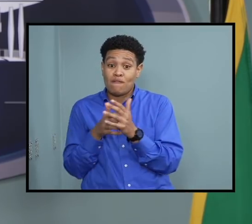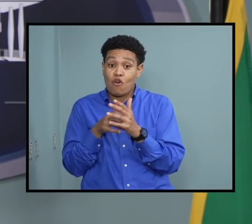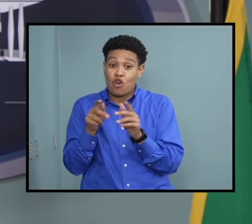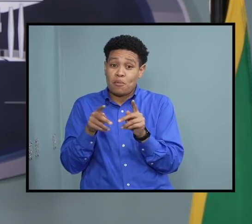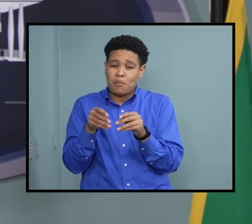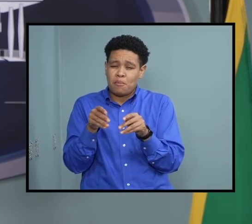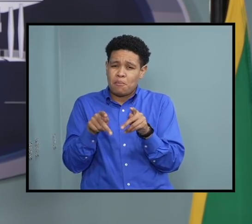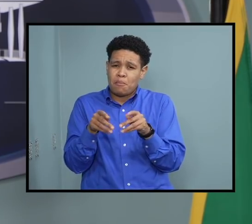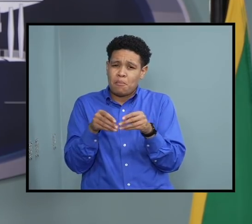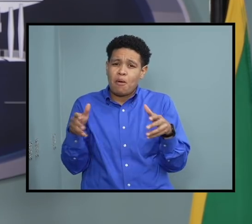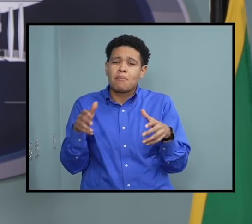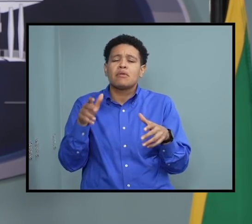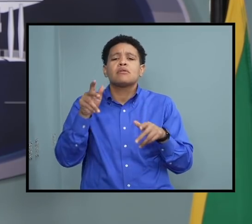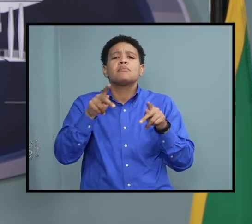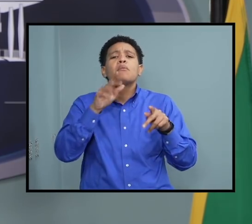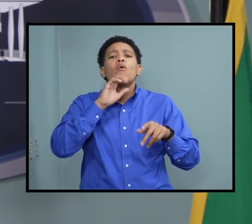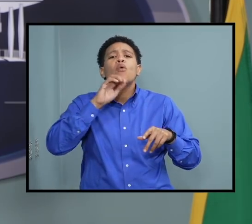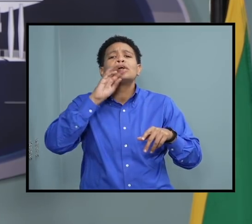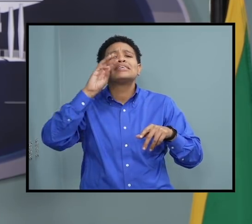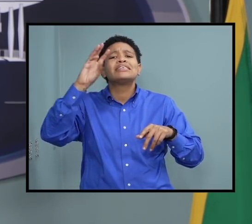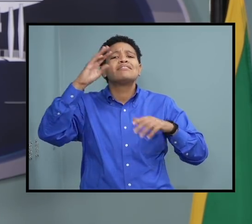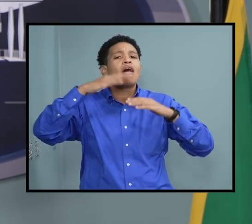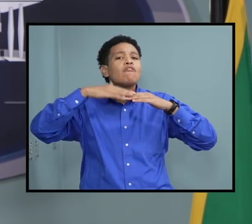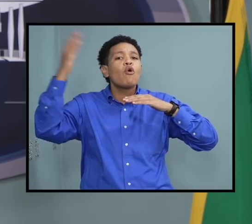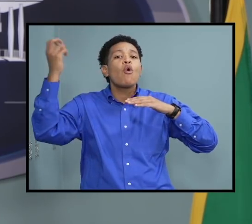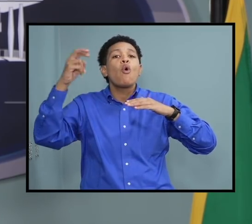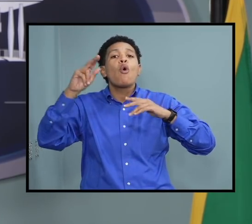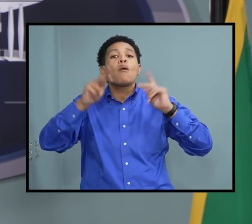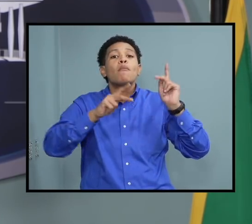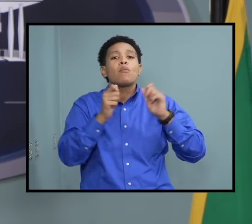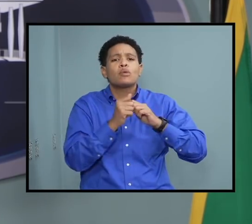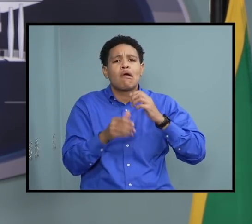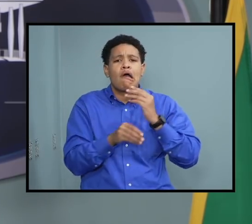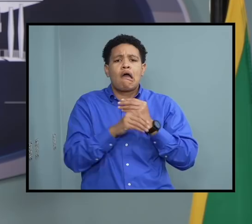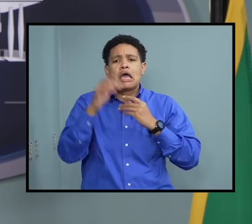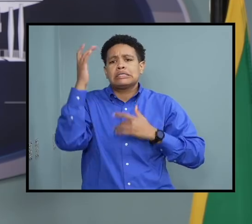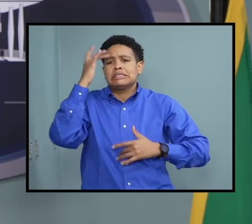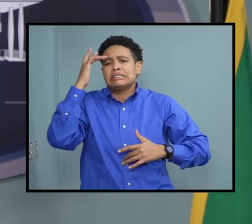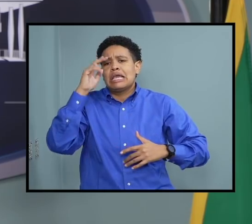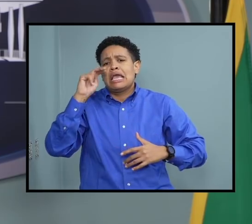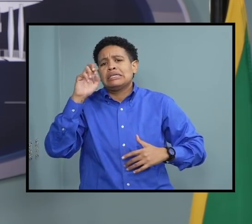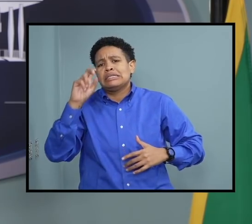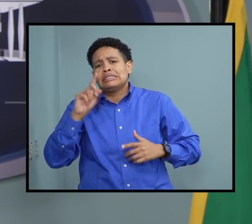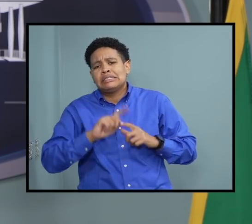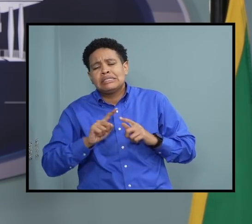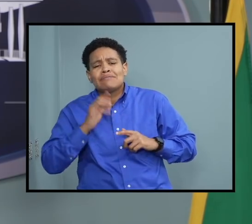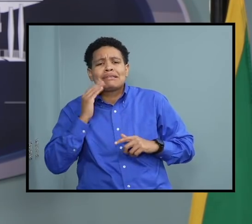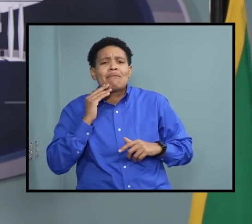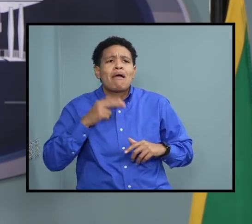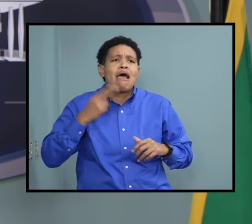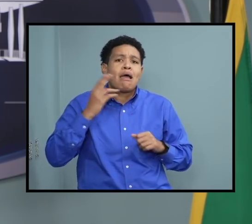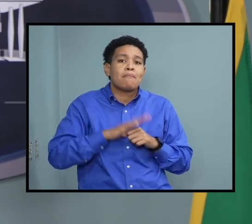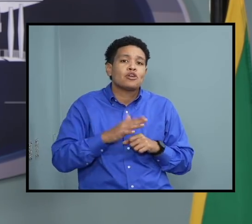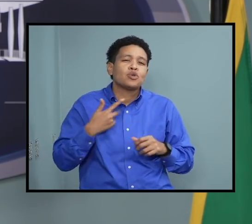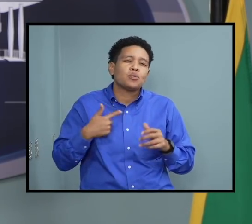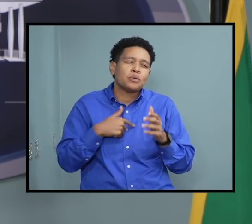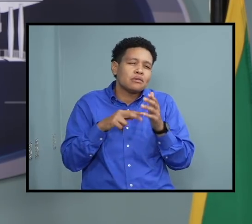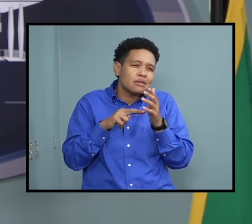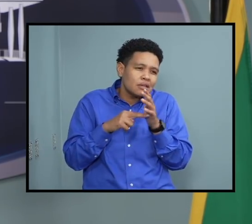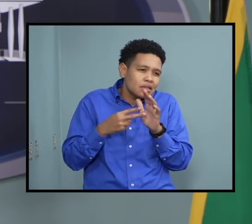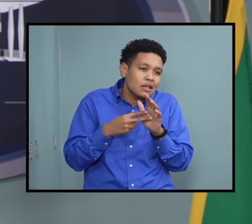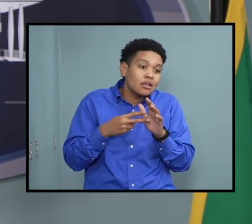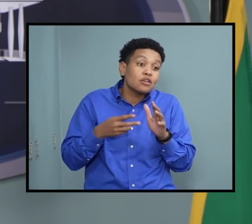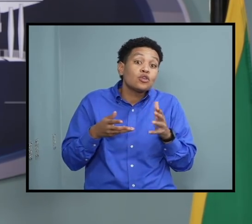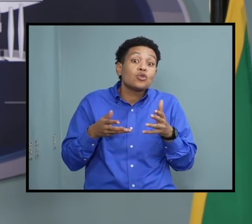is persons aged 65 and over or persons with comorbidities, we intend to allow all